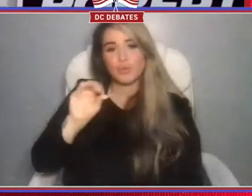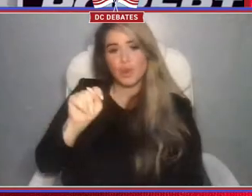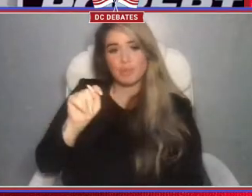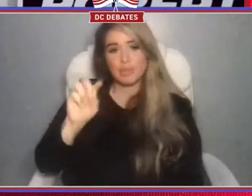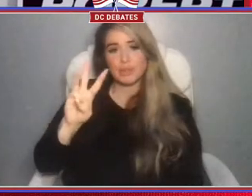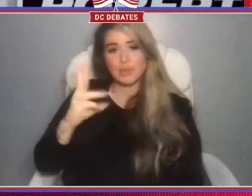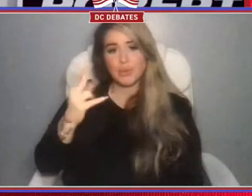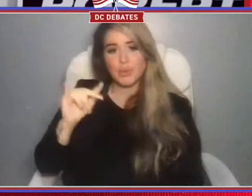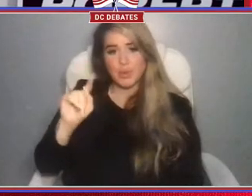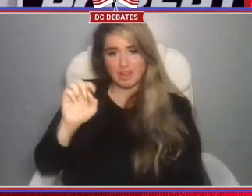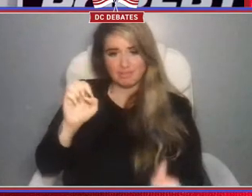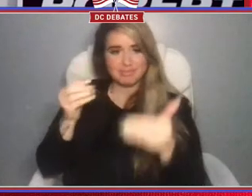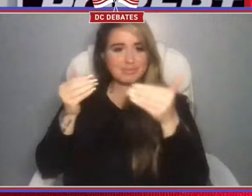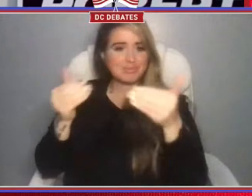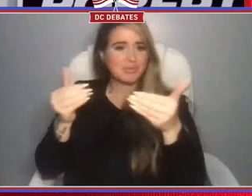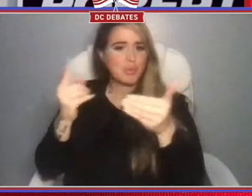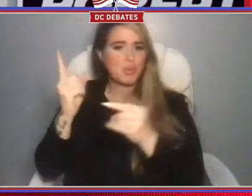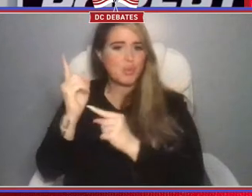1 minute.